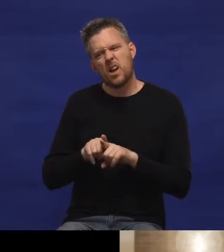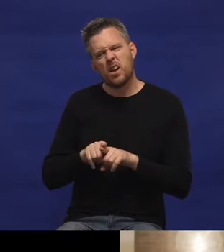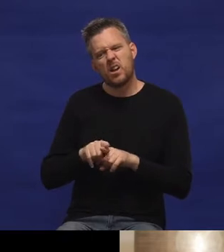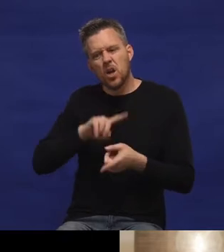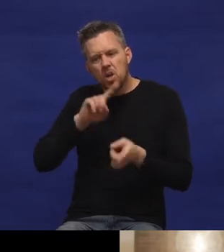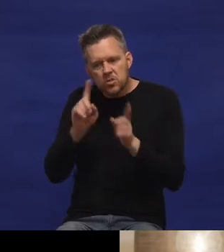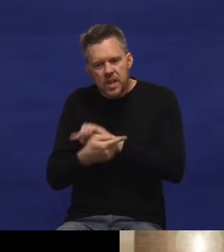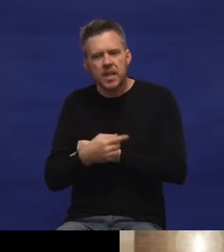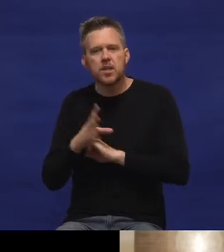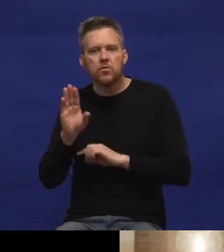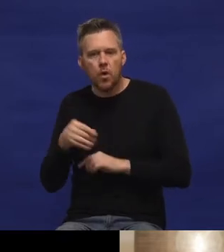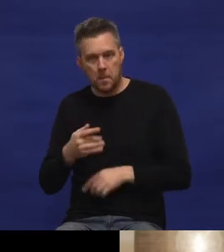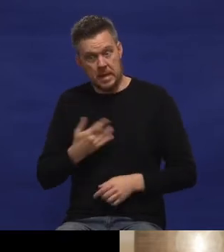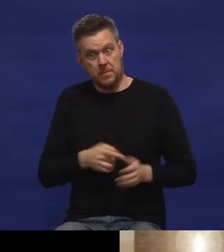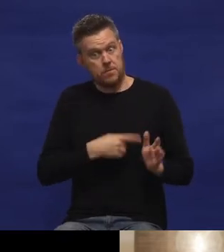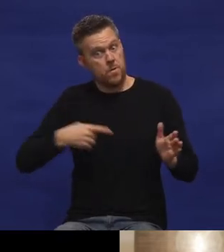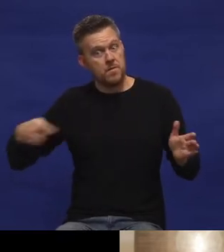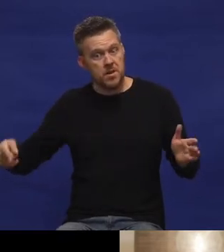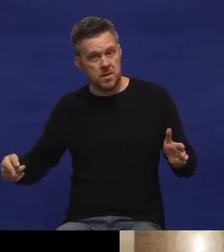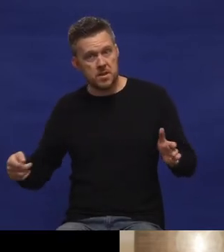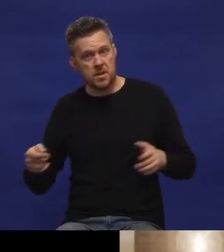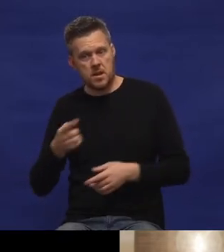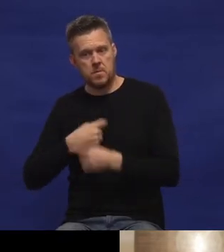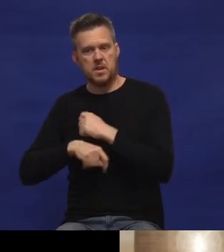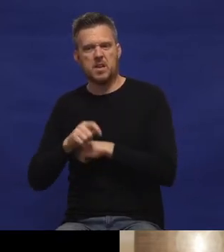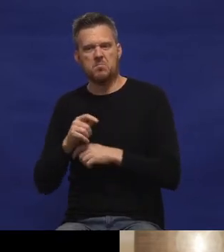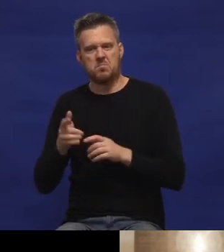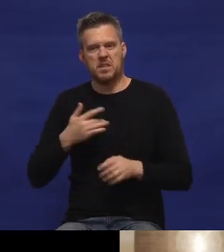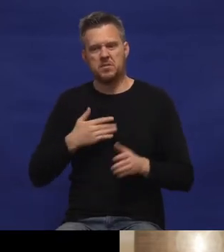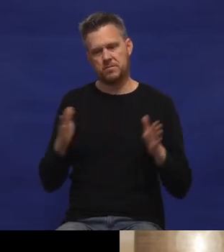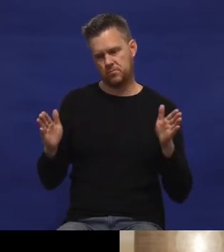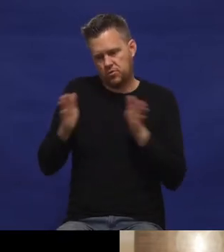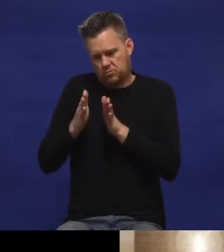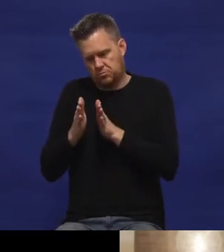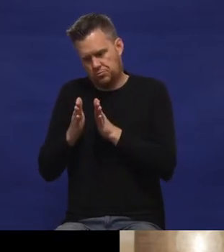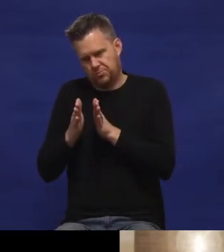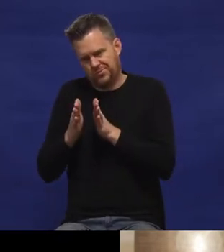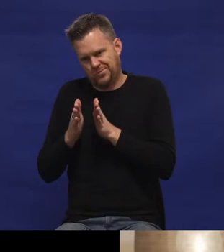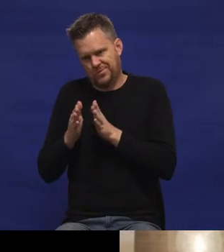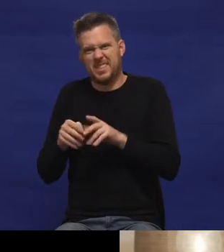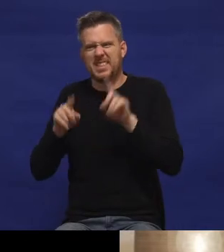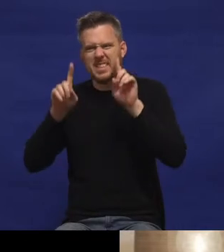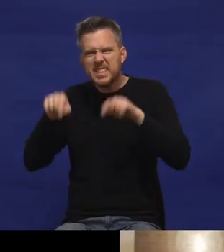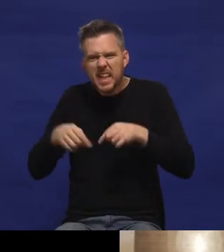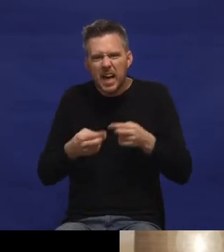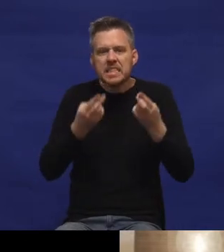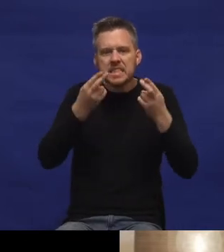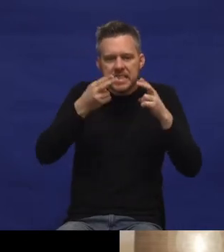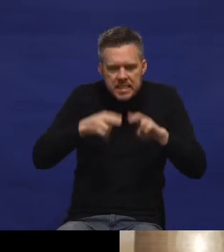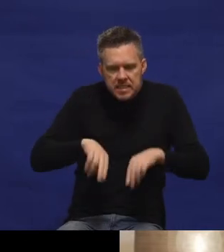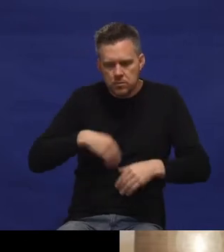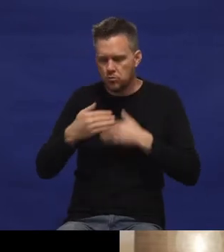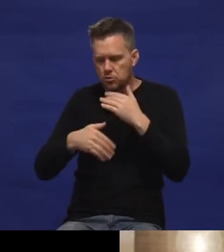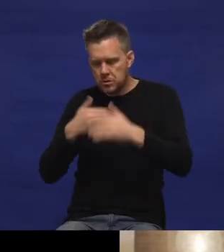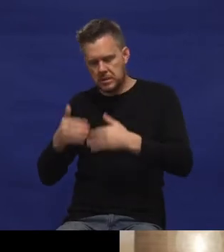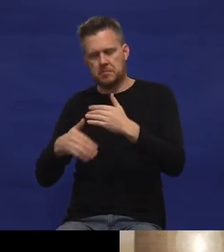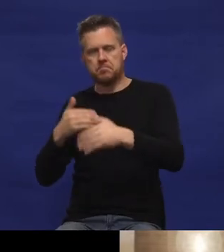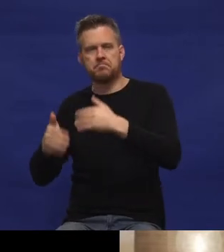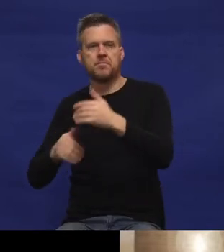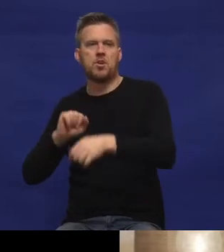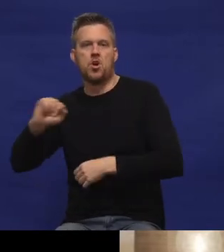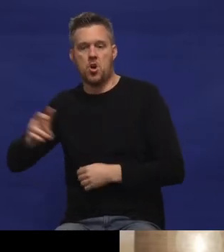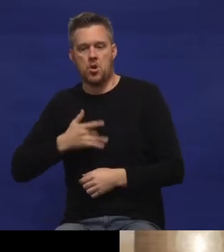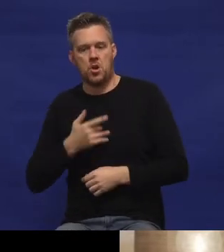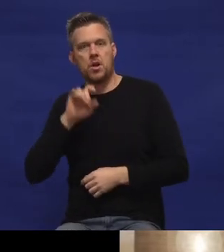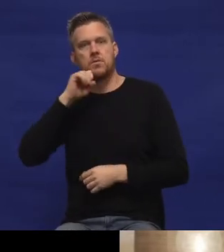in effect, gone from being immortal to being mortal. She has now started the death and decay process.